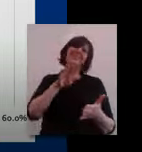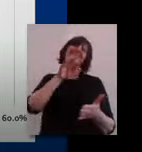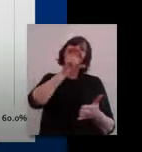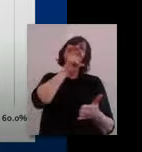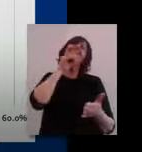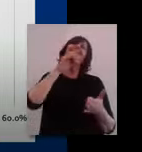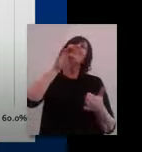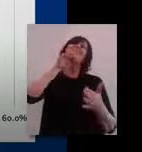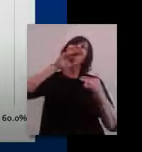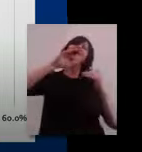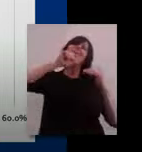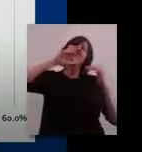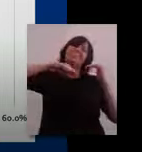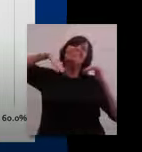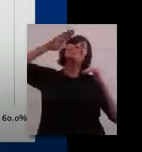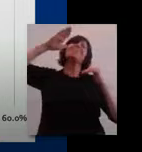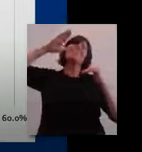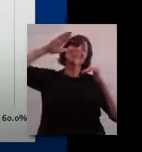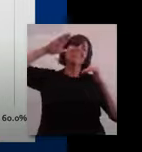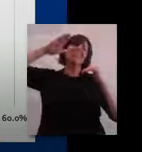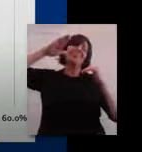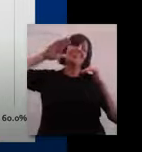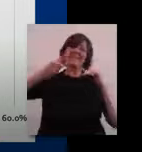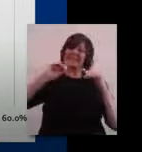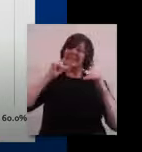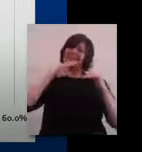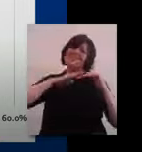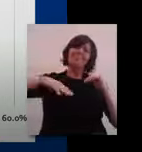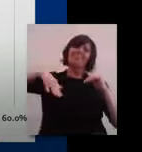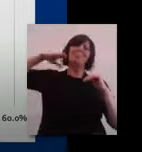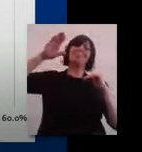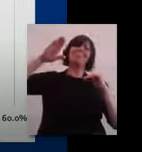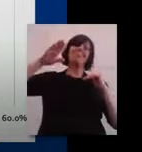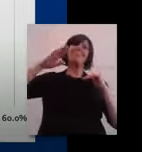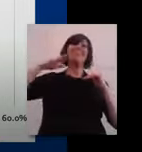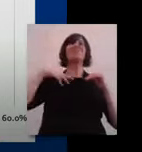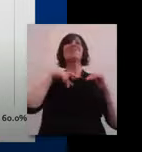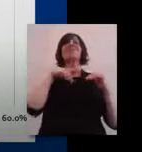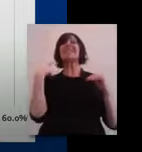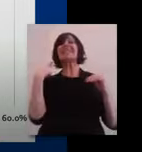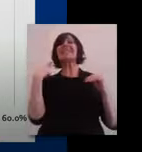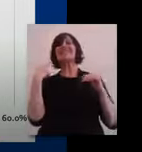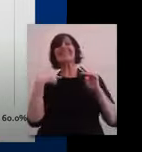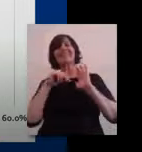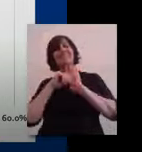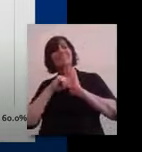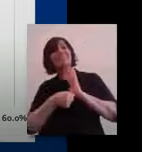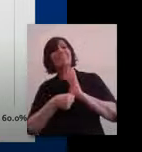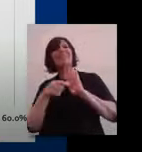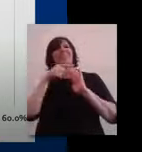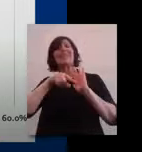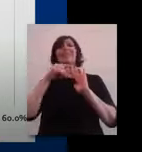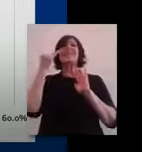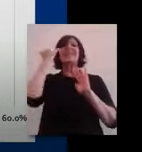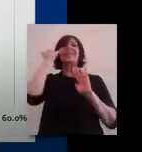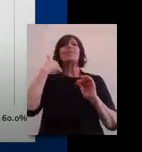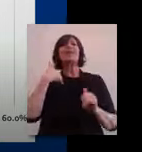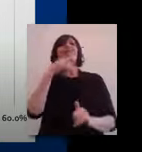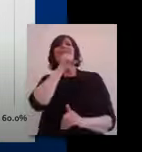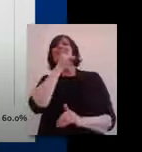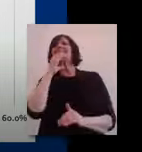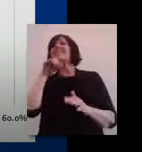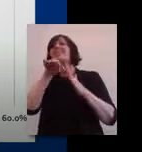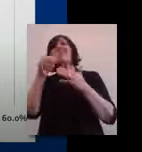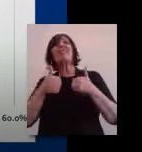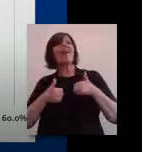their 60s and up. Again, that really should stress the message for us. If we have seniors in our lives, we really have to make sure